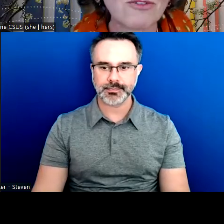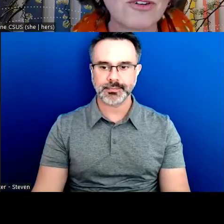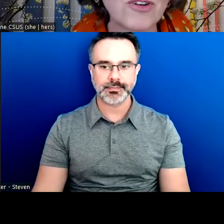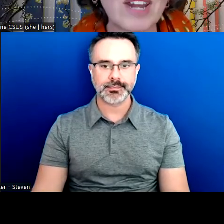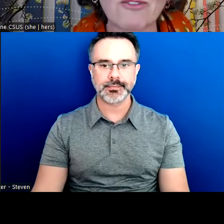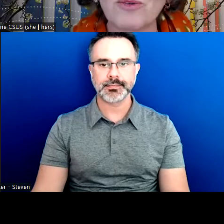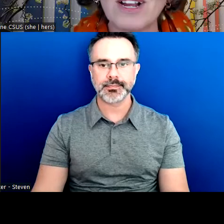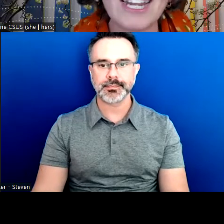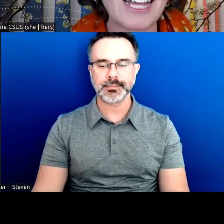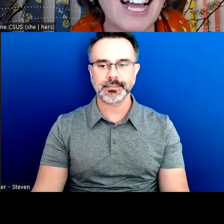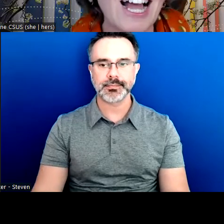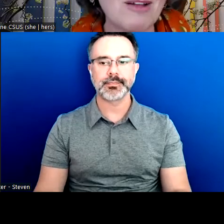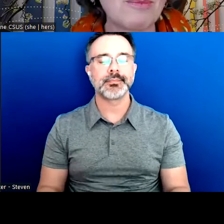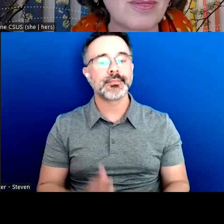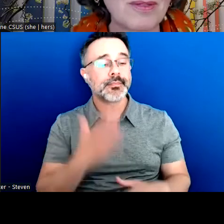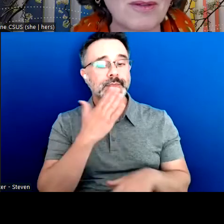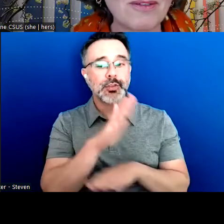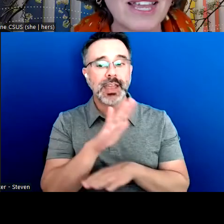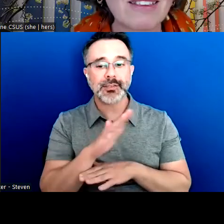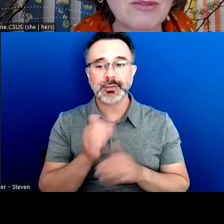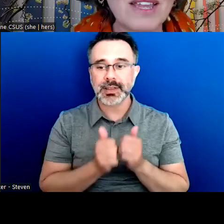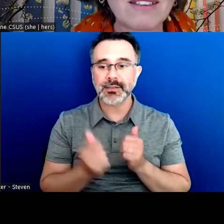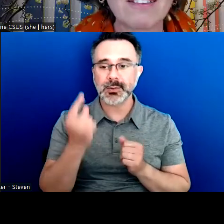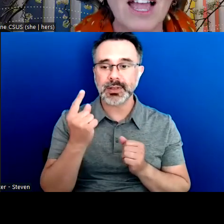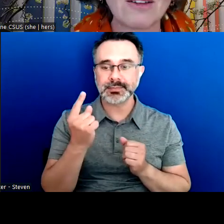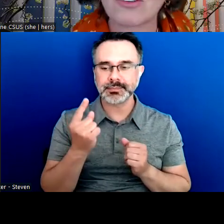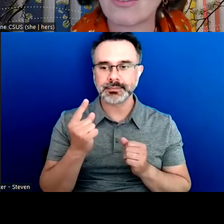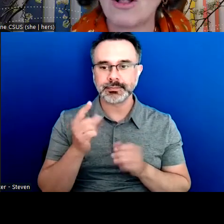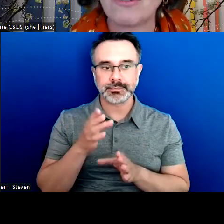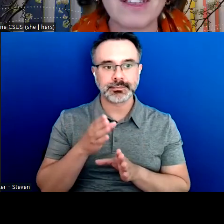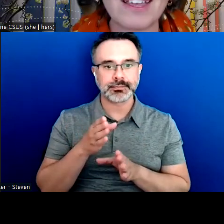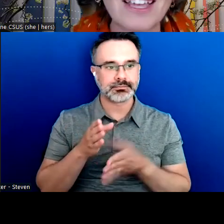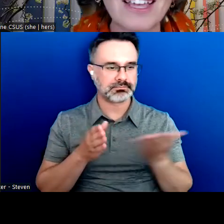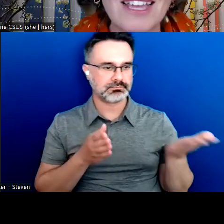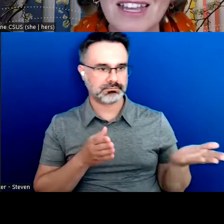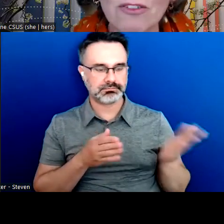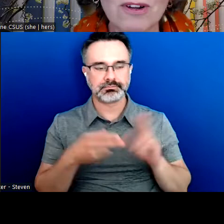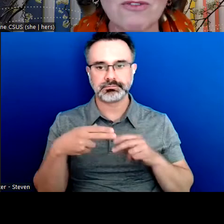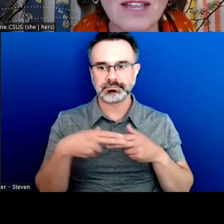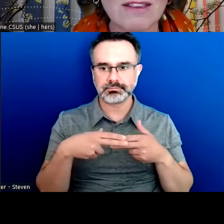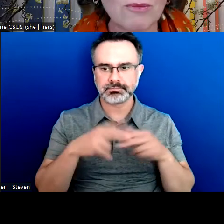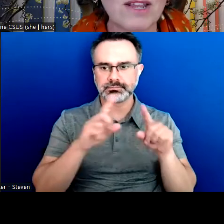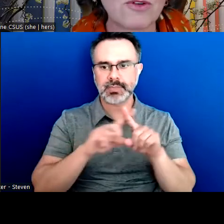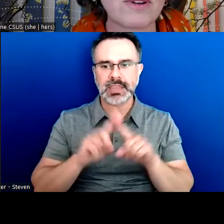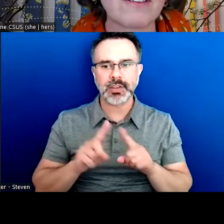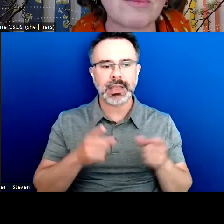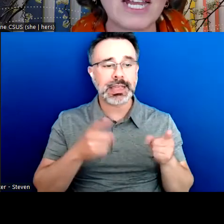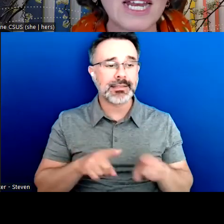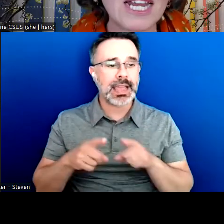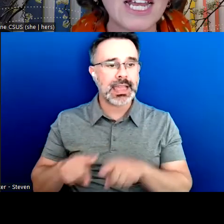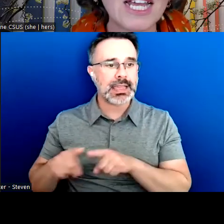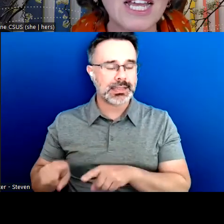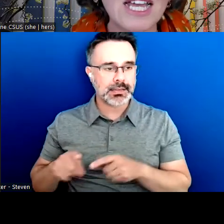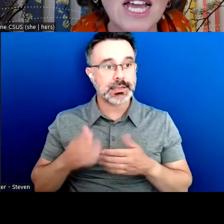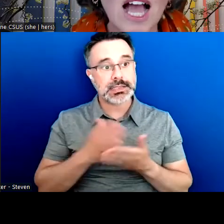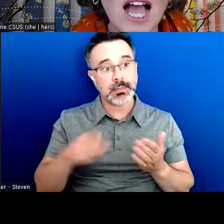Good afternoon, everyone. Next to me is a slide of just all of the different events so many of you participated